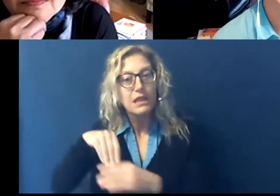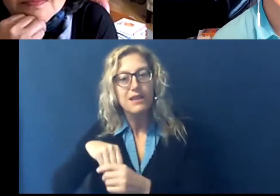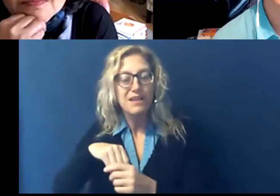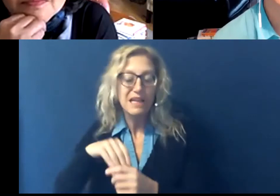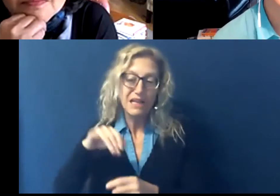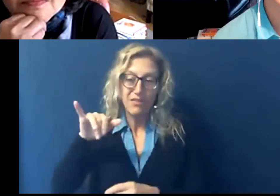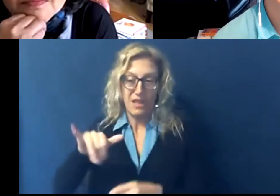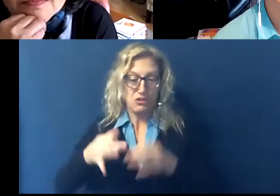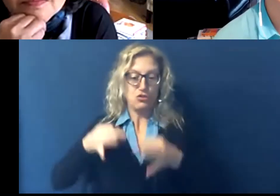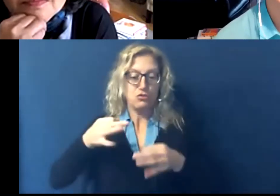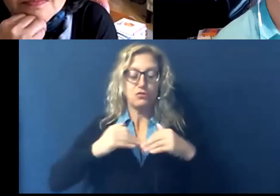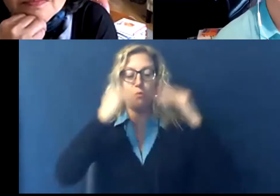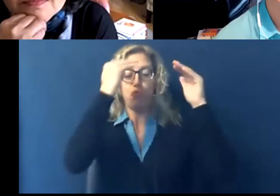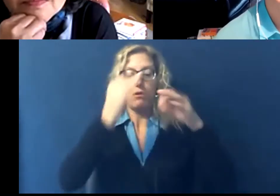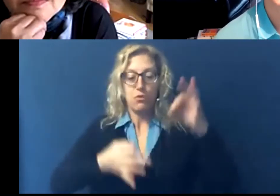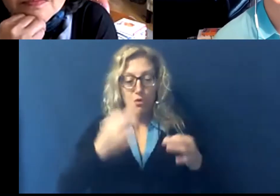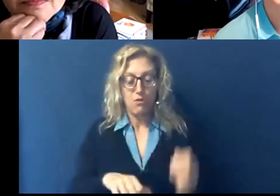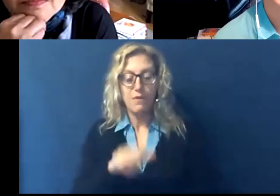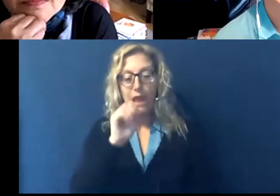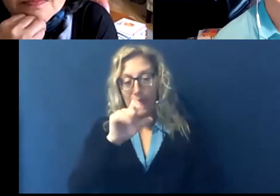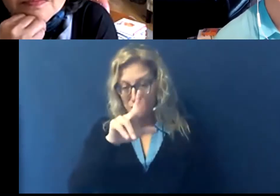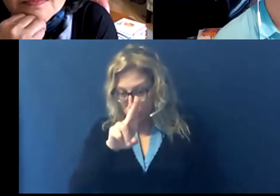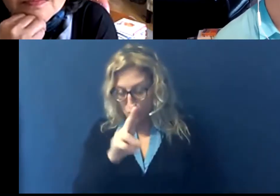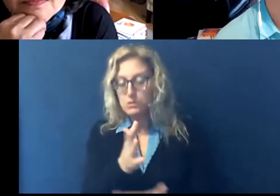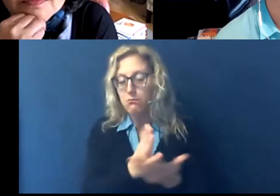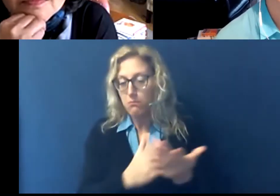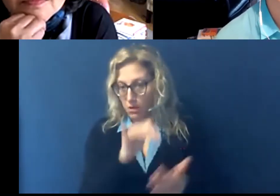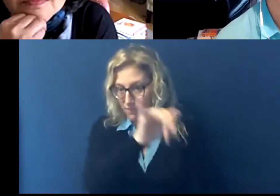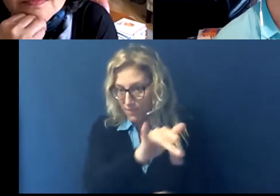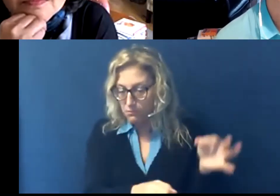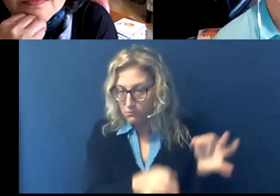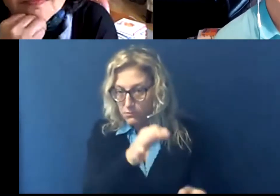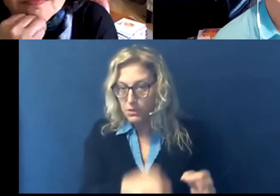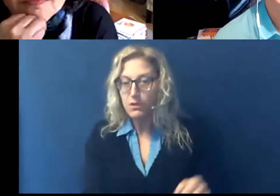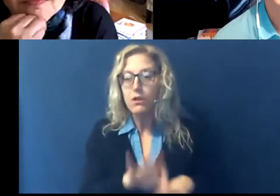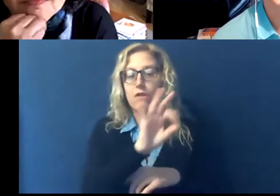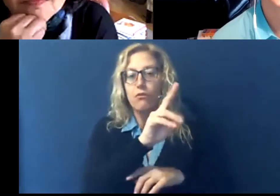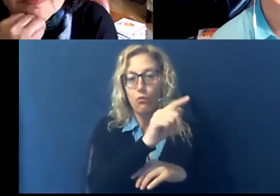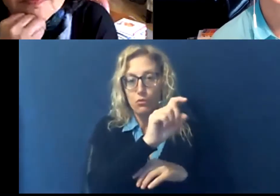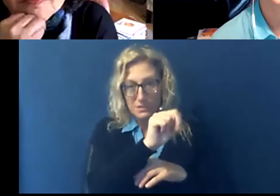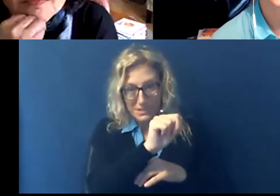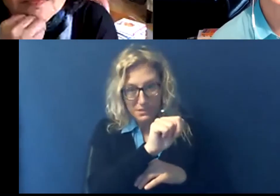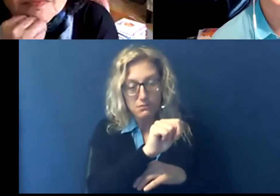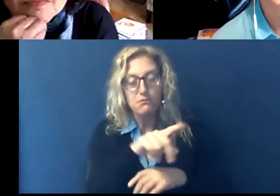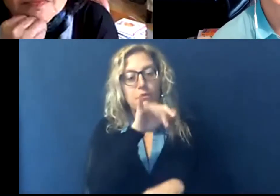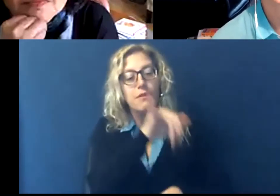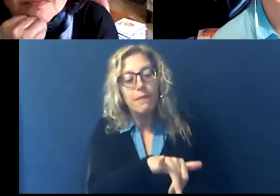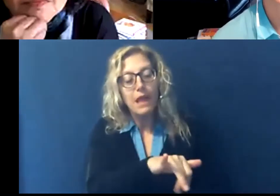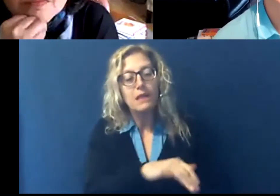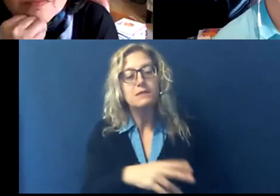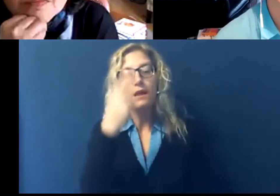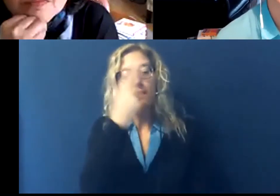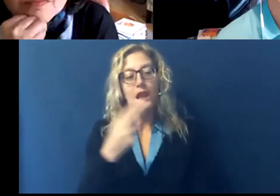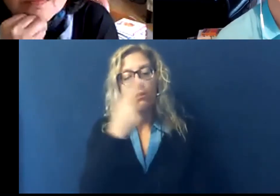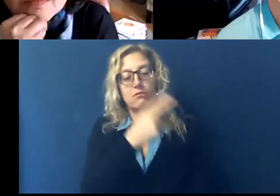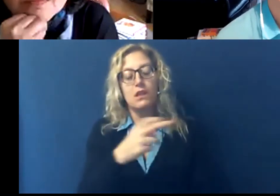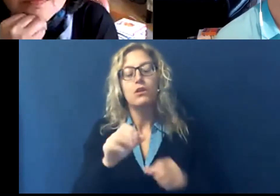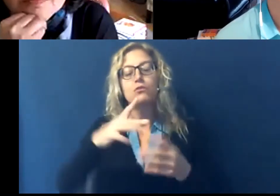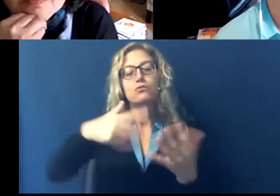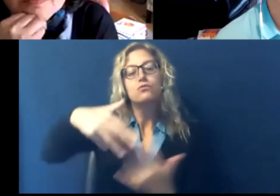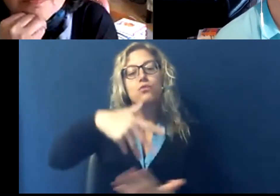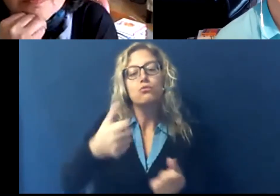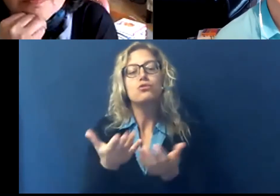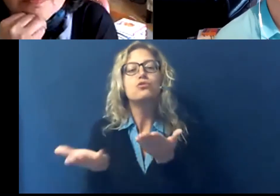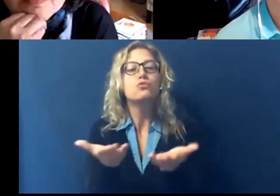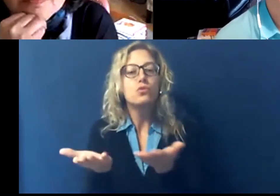the Supreme Court right now. The ACLU is counsel in the case. The case is known as Fulton. This is a case in which Catholic Social Services